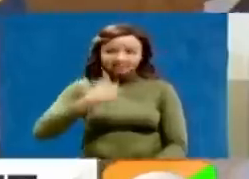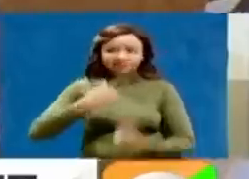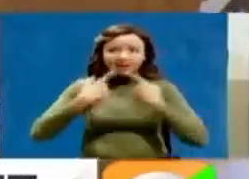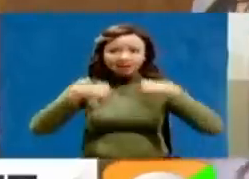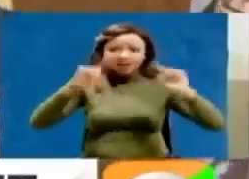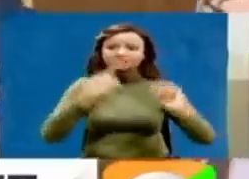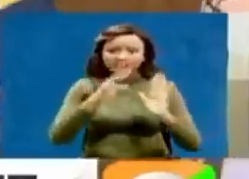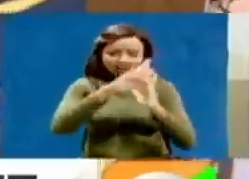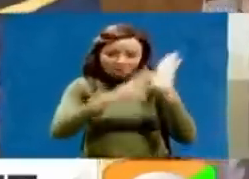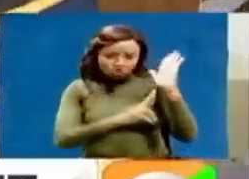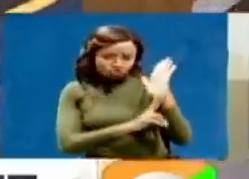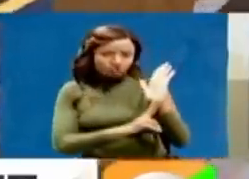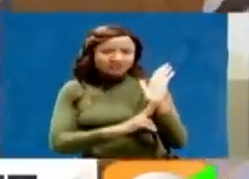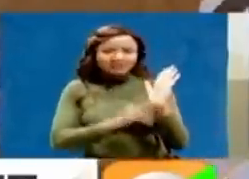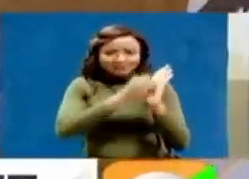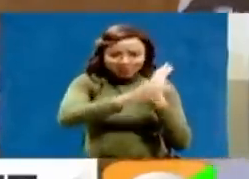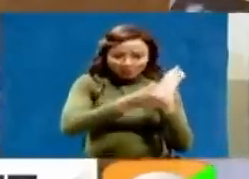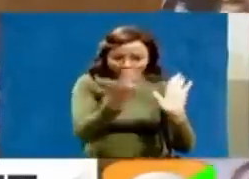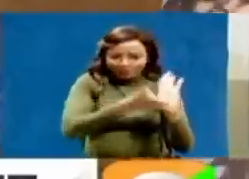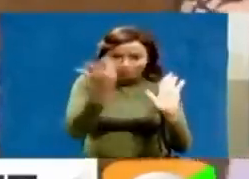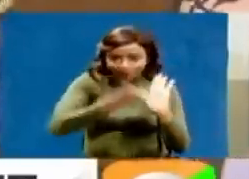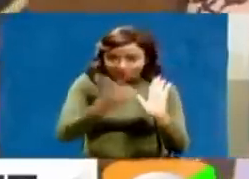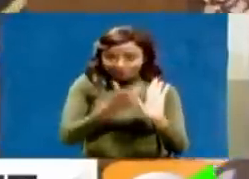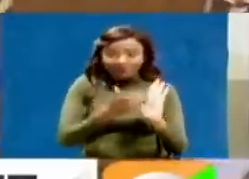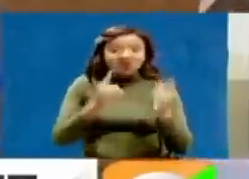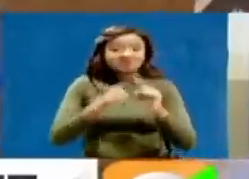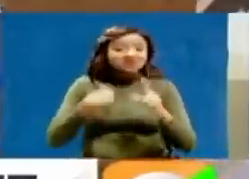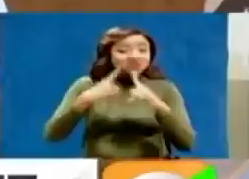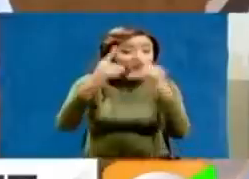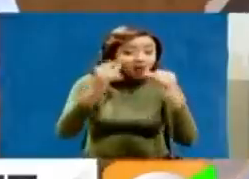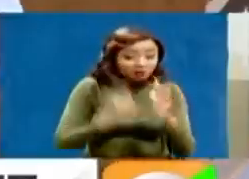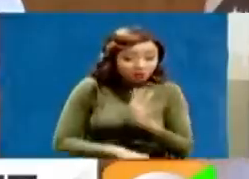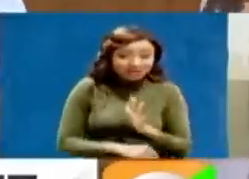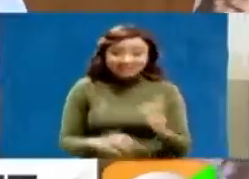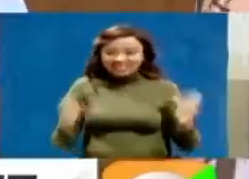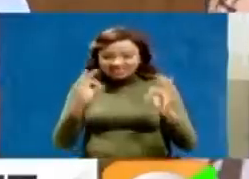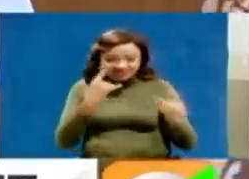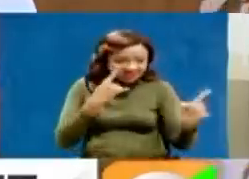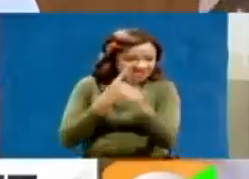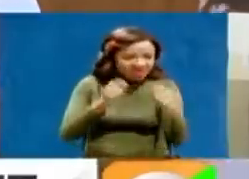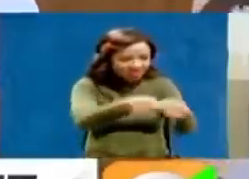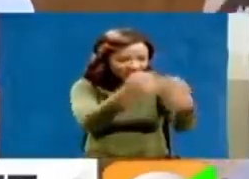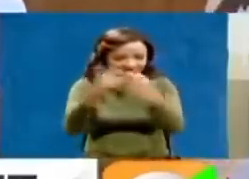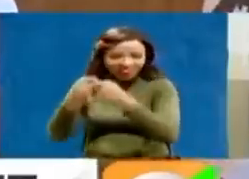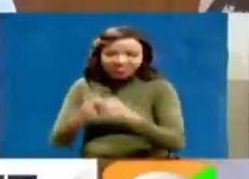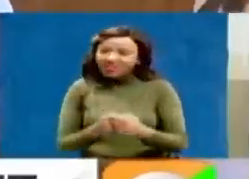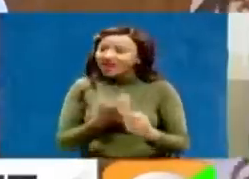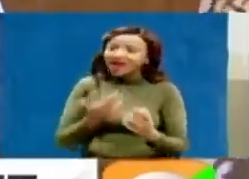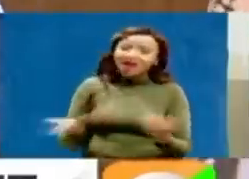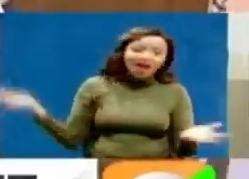I said that I would not hesitate to re-escalate again if reckless behavior is widespread.